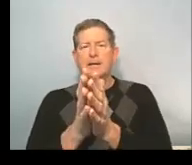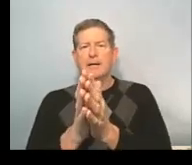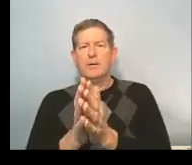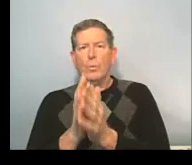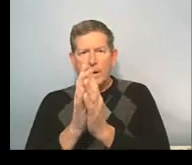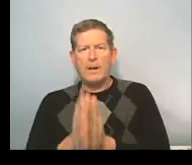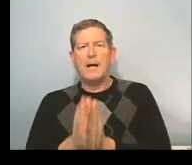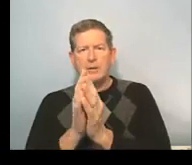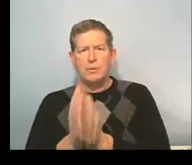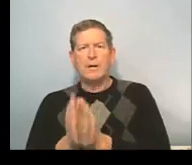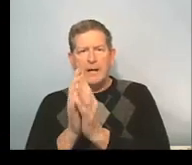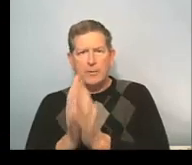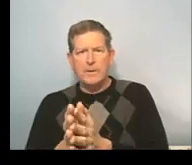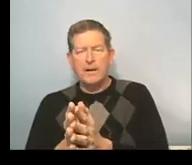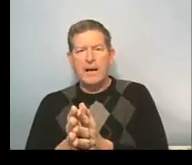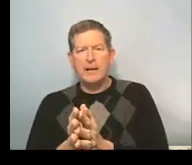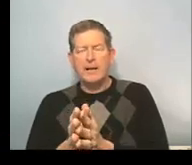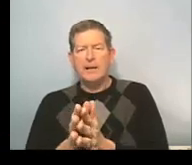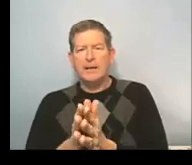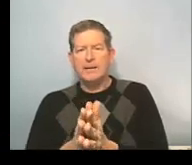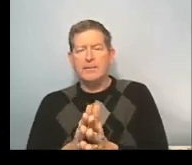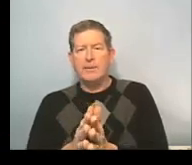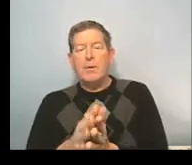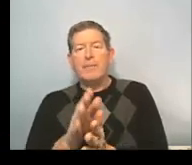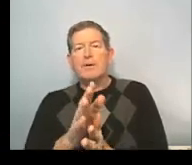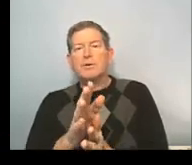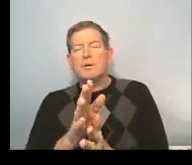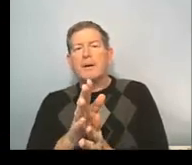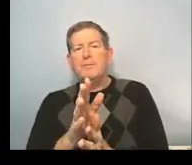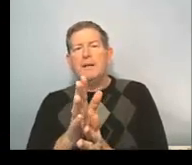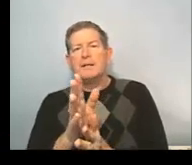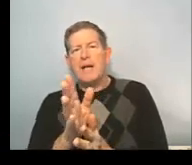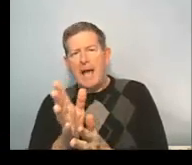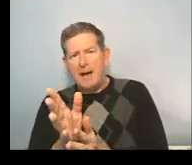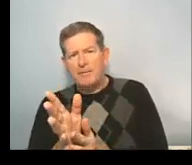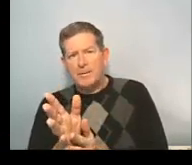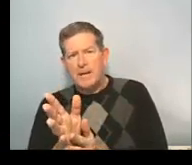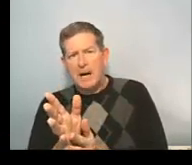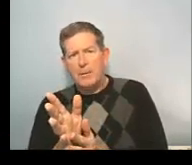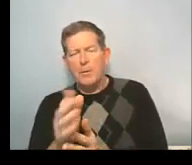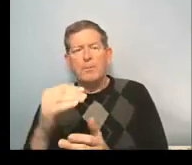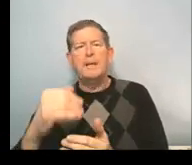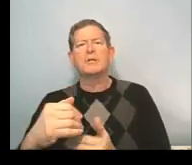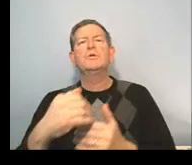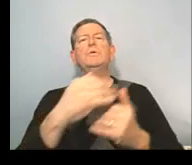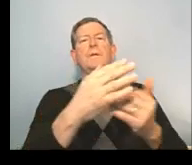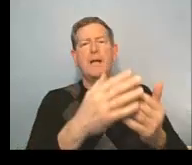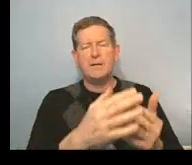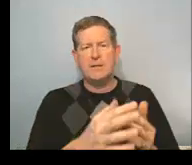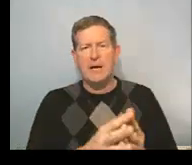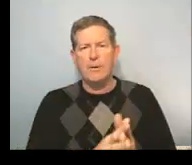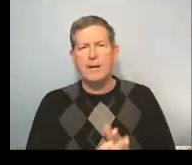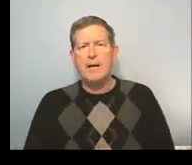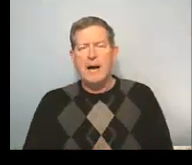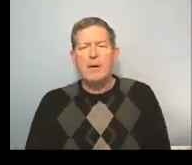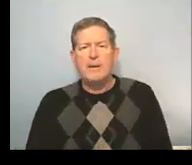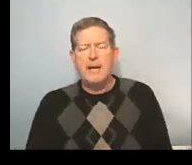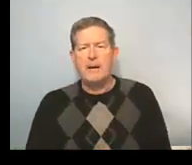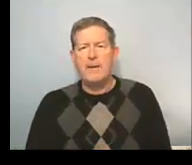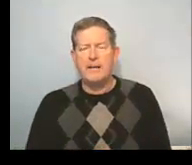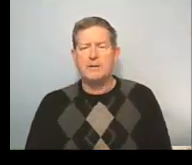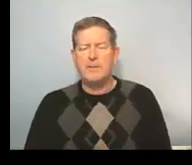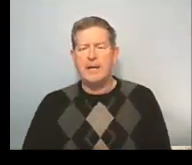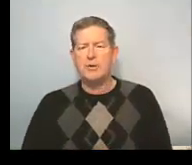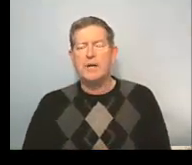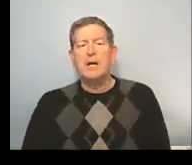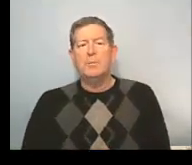exactly 1 o'clock, 2 o'clock, 3 o'clock, but you have a certain amount of minutes after the hour or minutes to the next hour? How do we